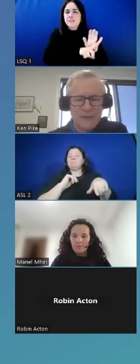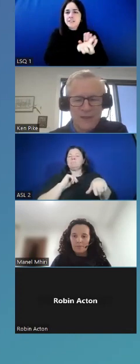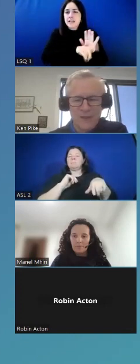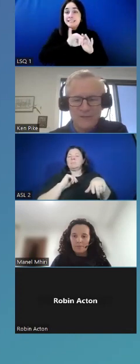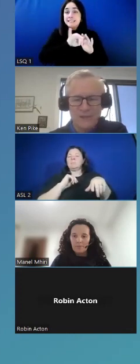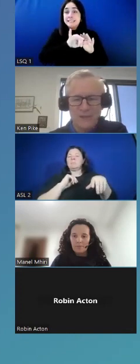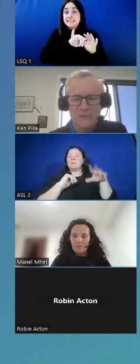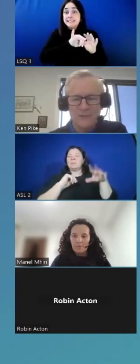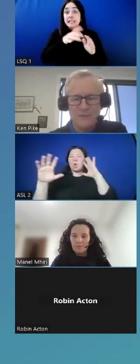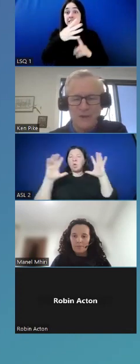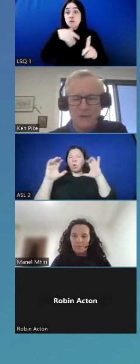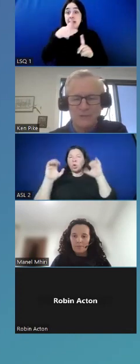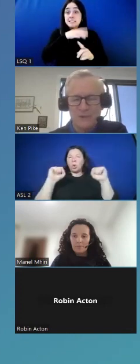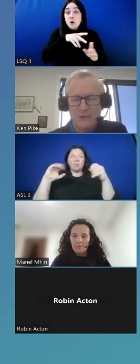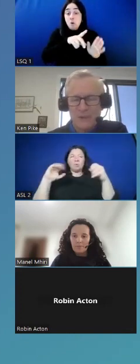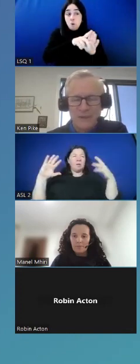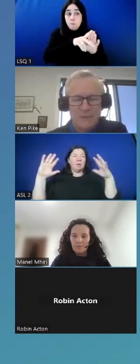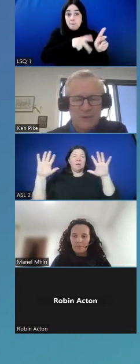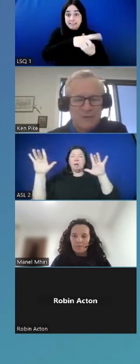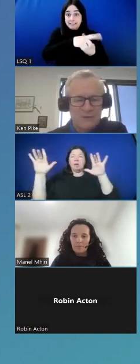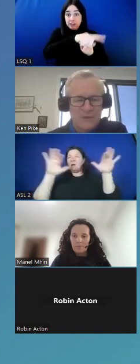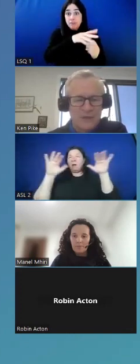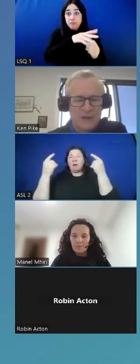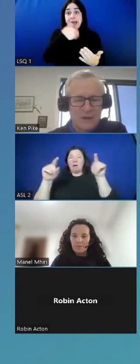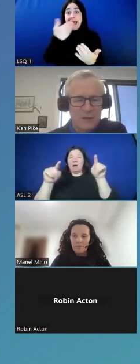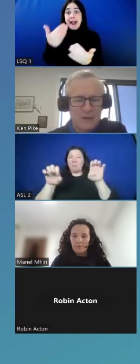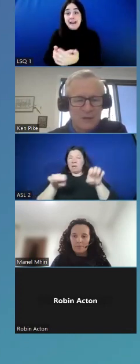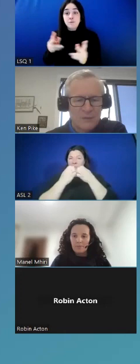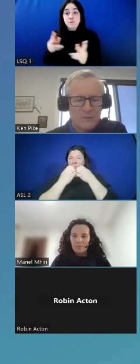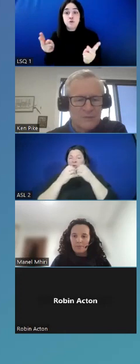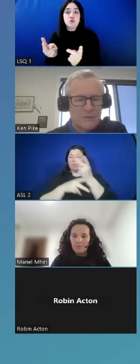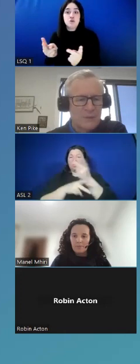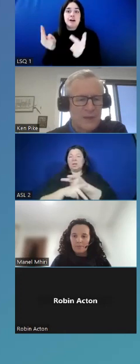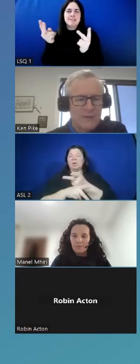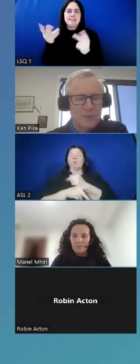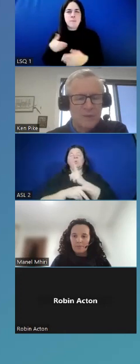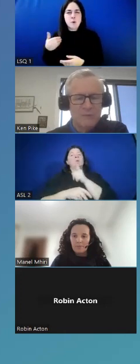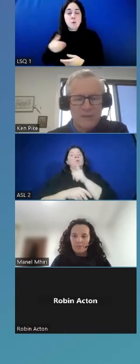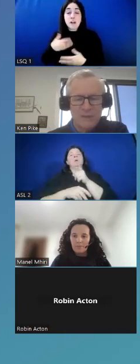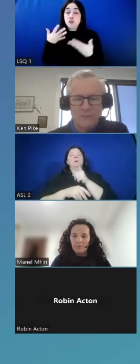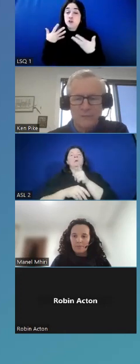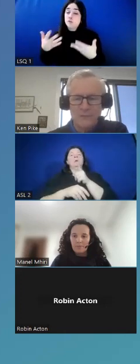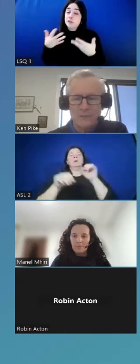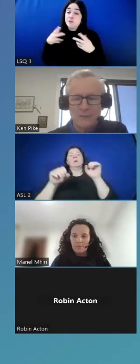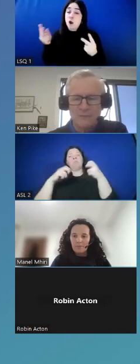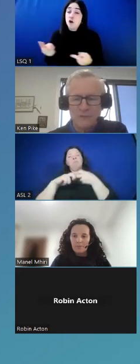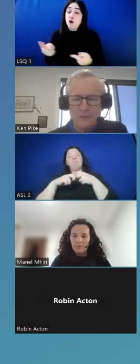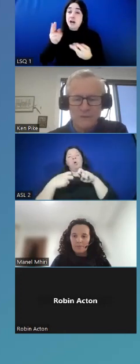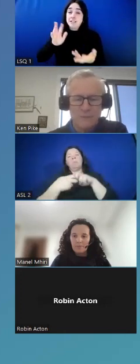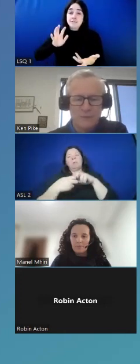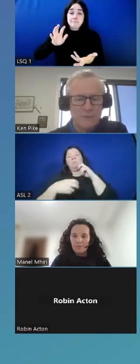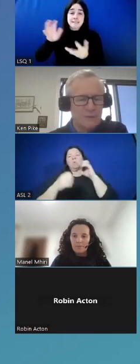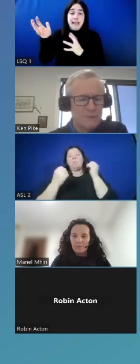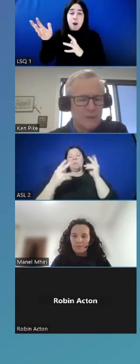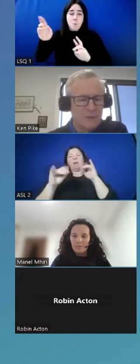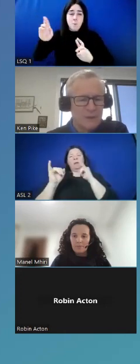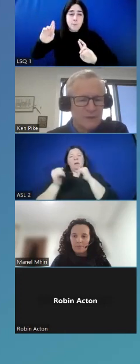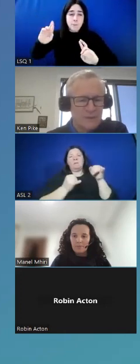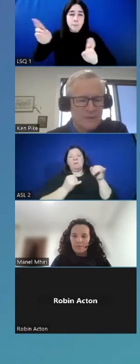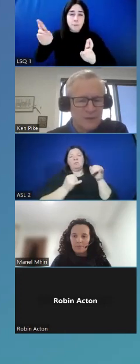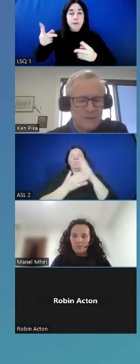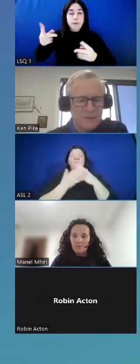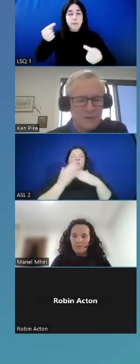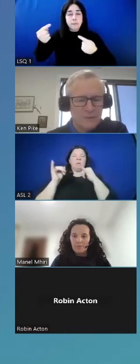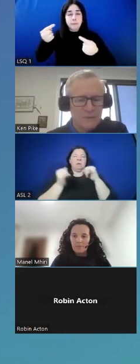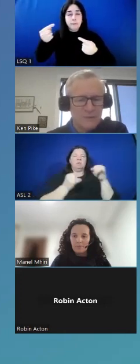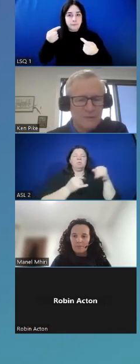noise and the chaos that often is part of emergency care was highly problematic for certain individuals, and in